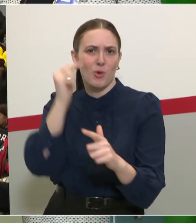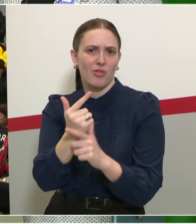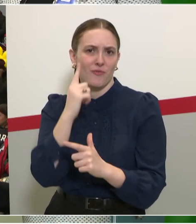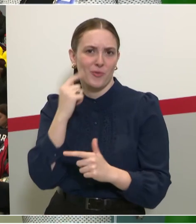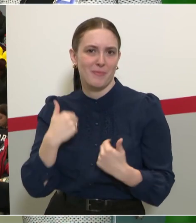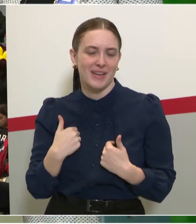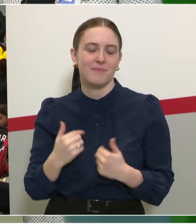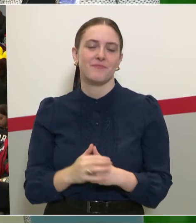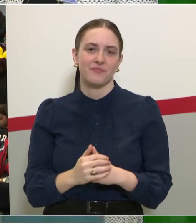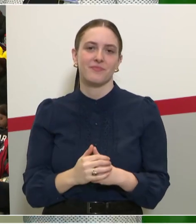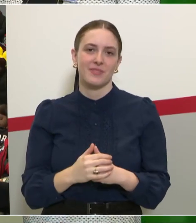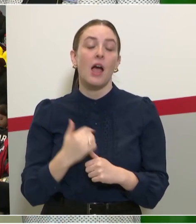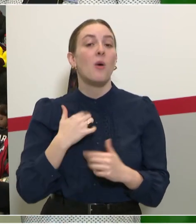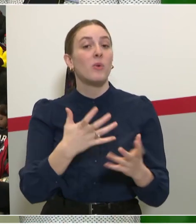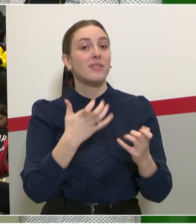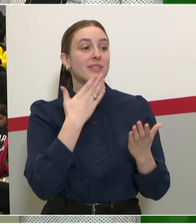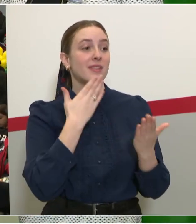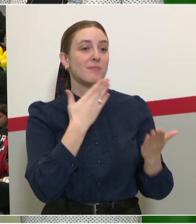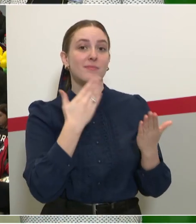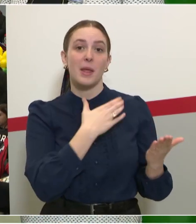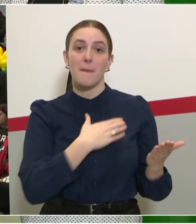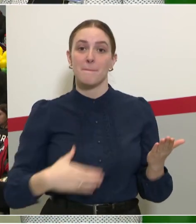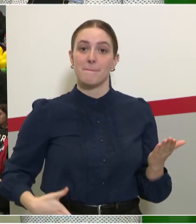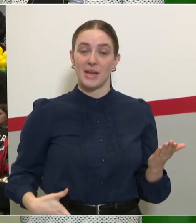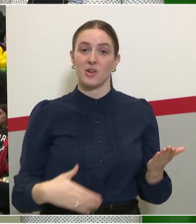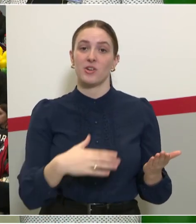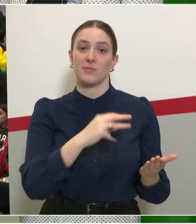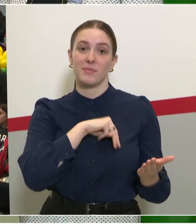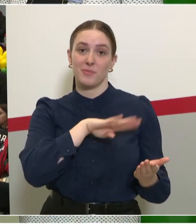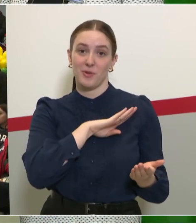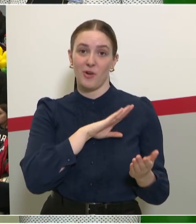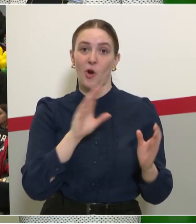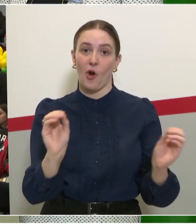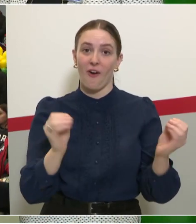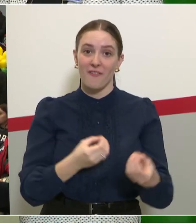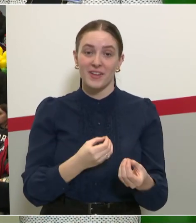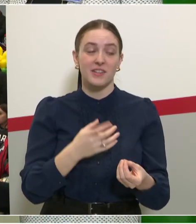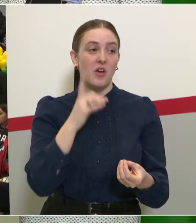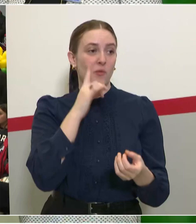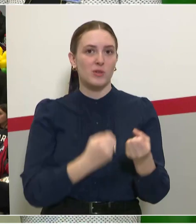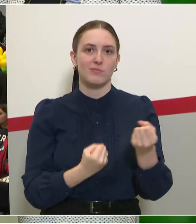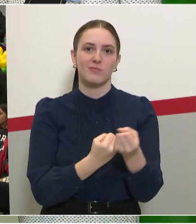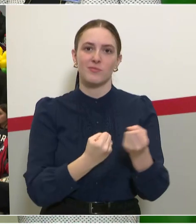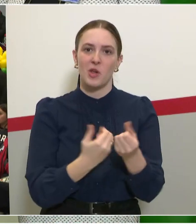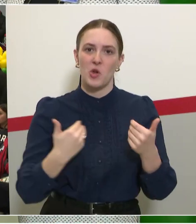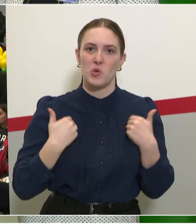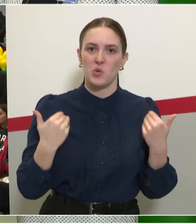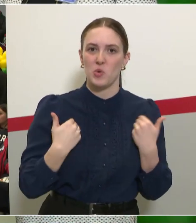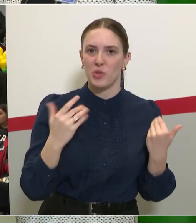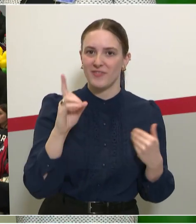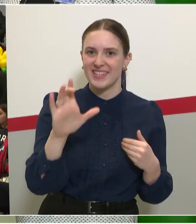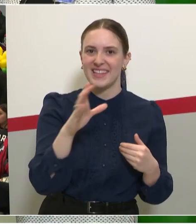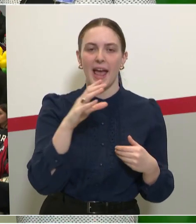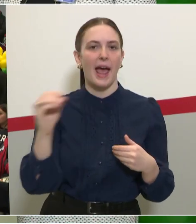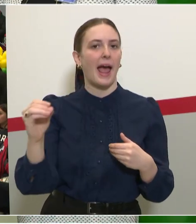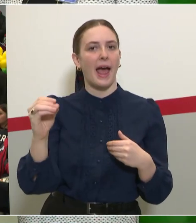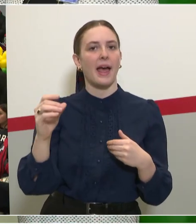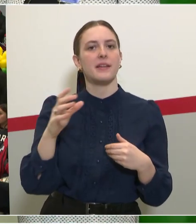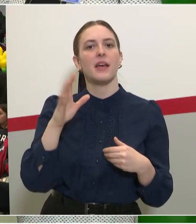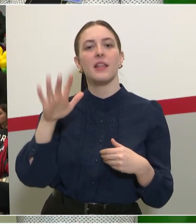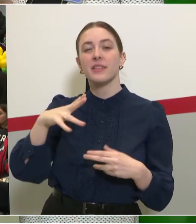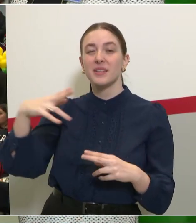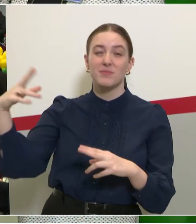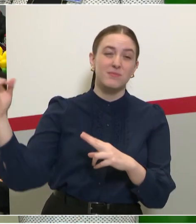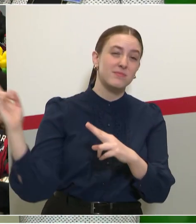to thank the Mayor's Office for being here and showing support for the youth of DC and the future of the world. I want to thank the Mecca, the one and